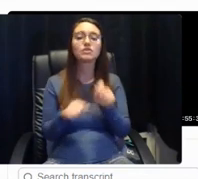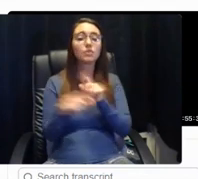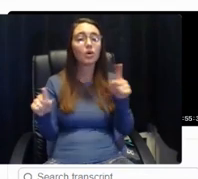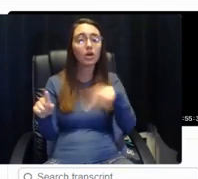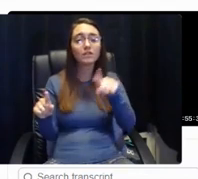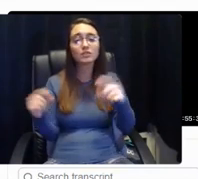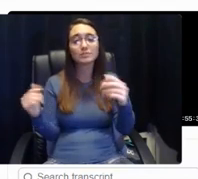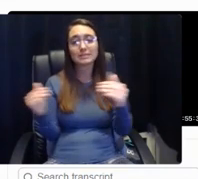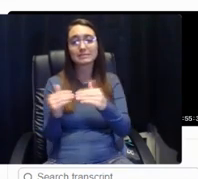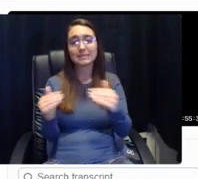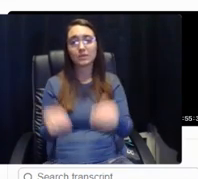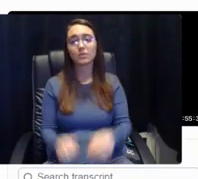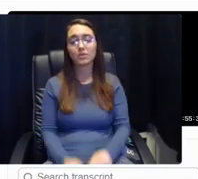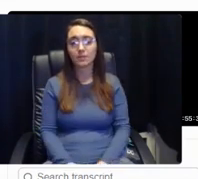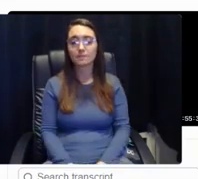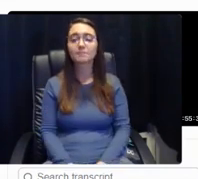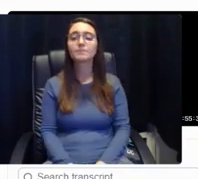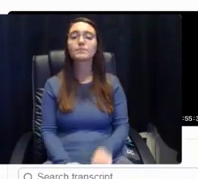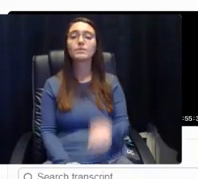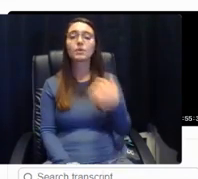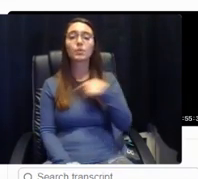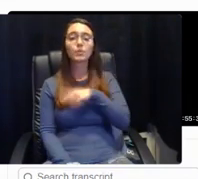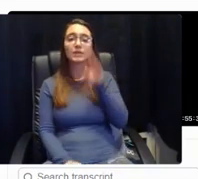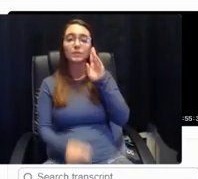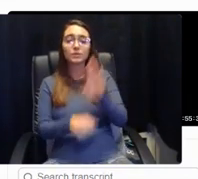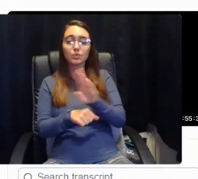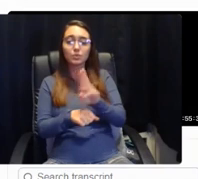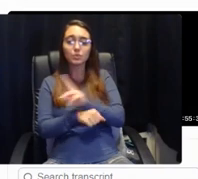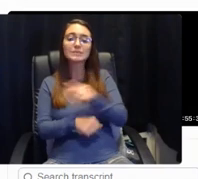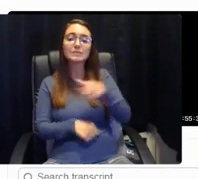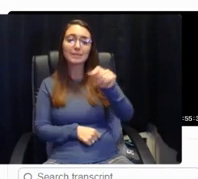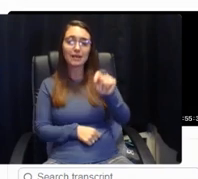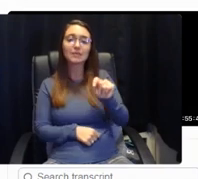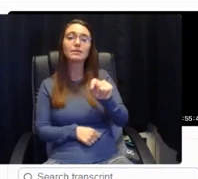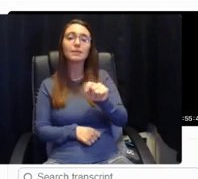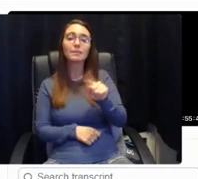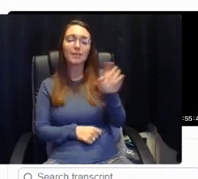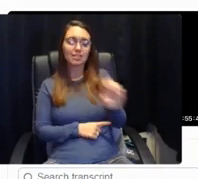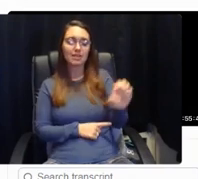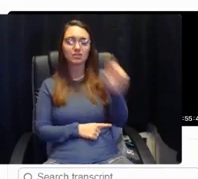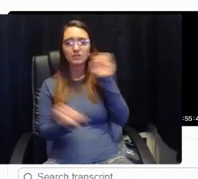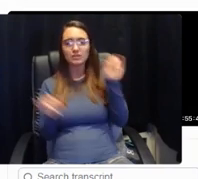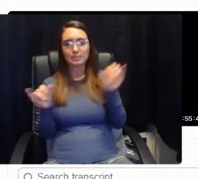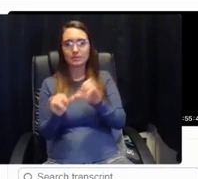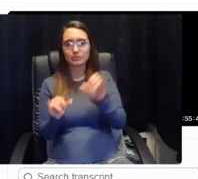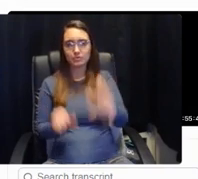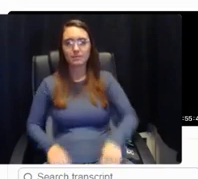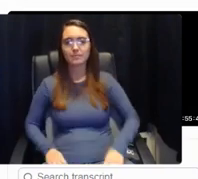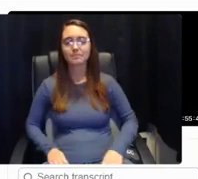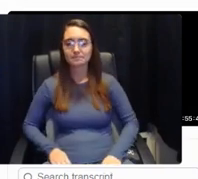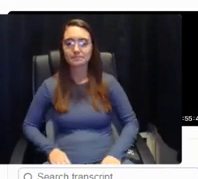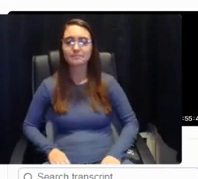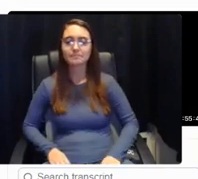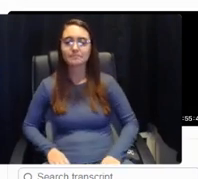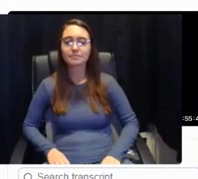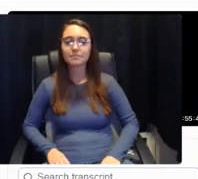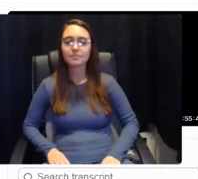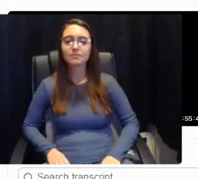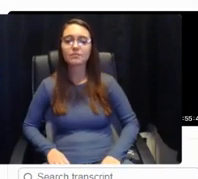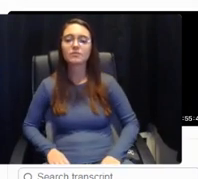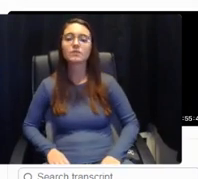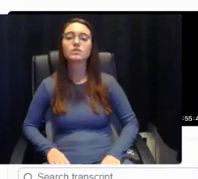be equal, and we use a platinum electrode to measure that. Okay, that's all good. And the solution